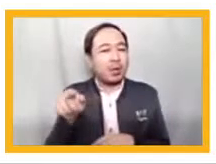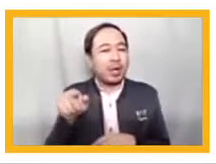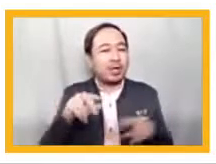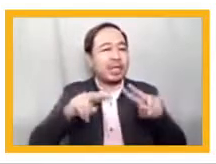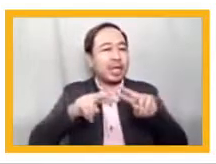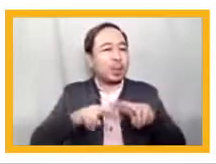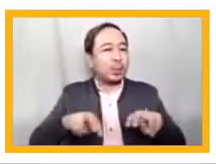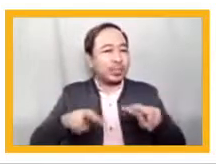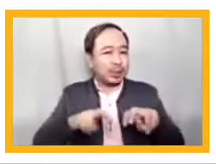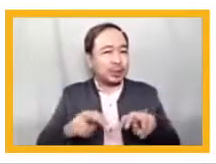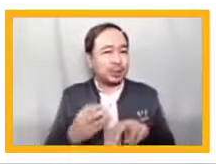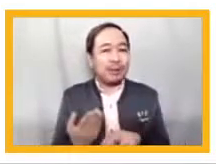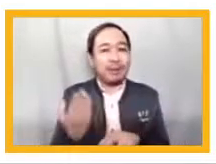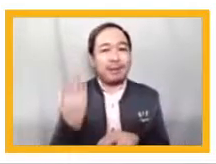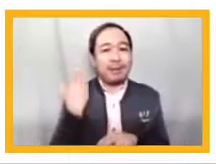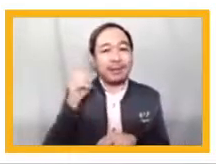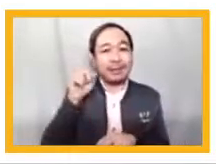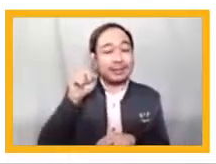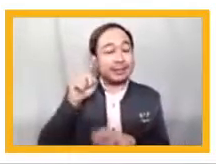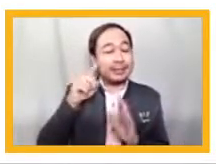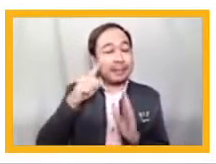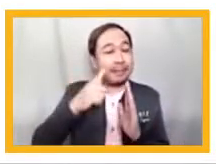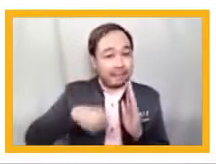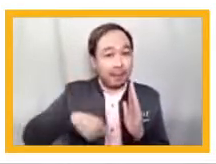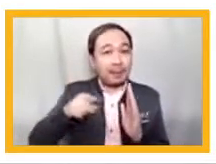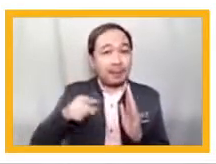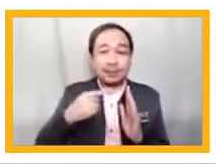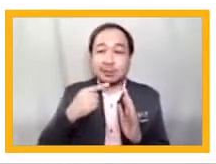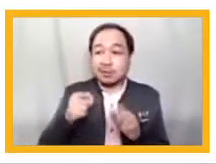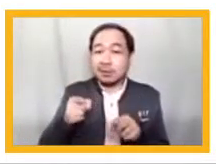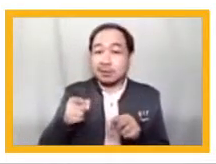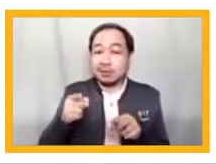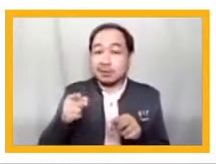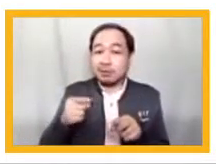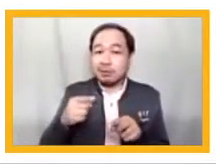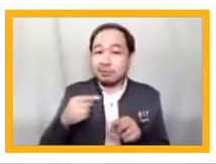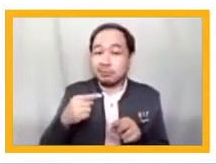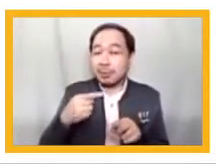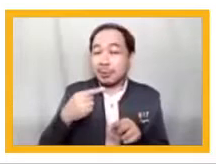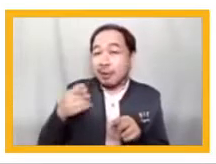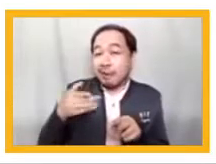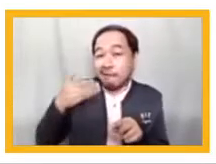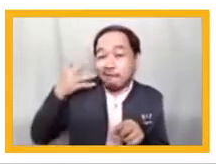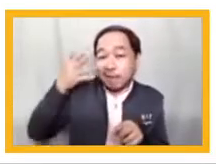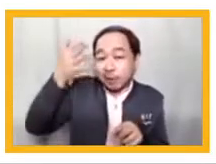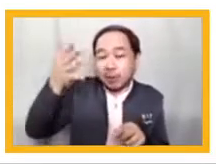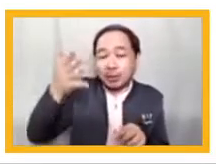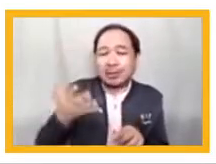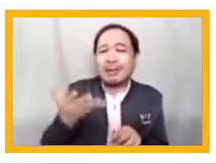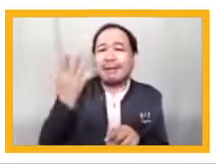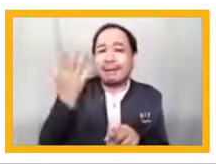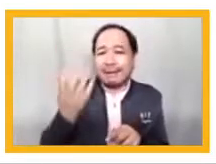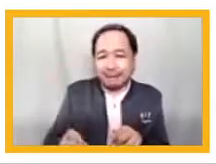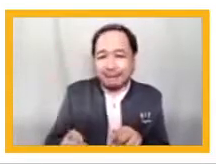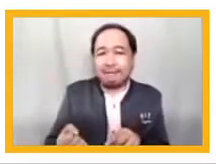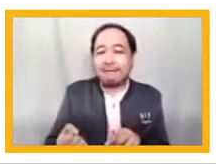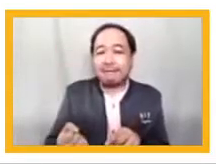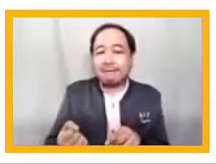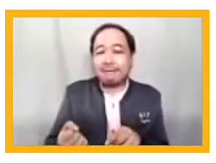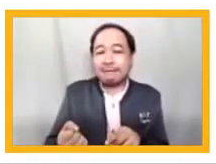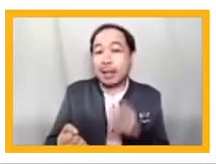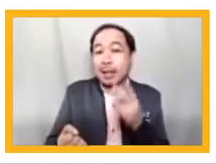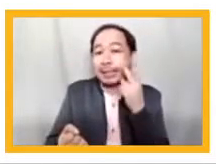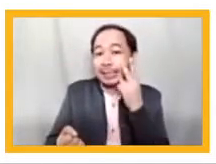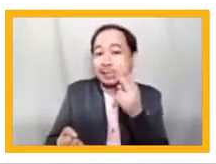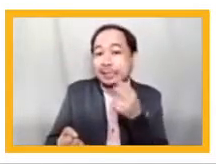month. He said that in the future we will experiencing what we see here is